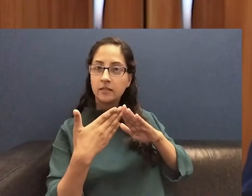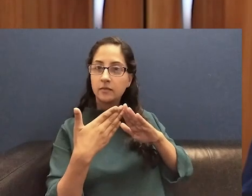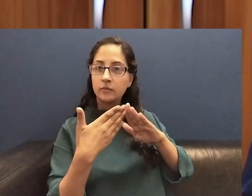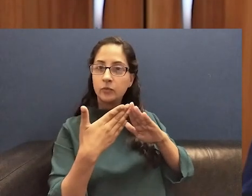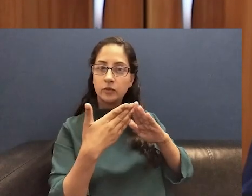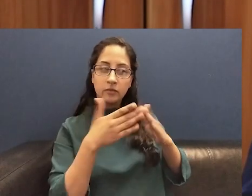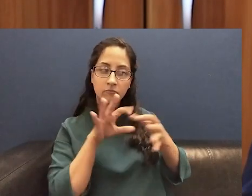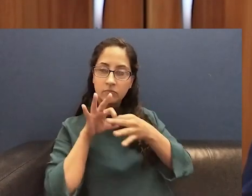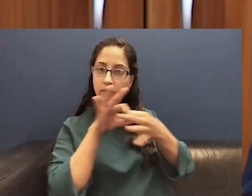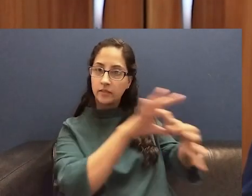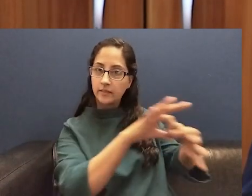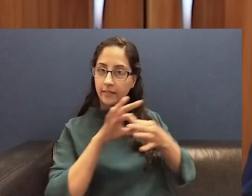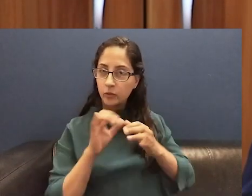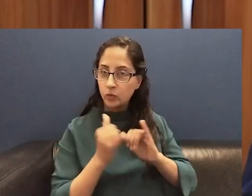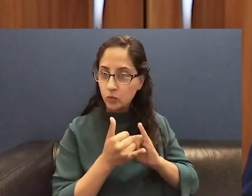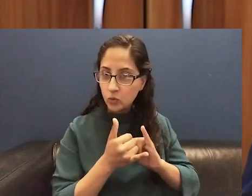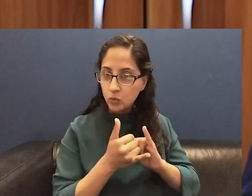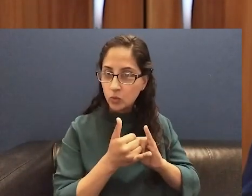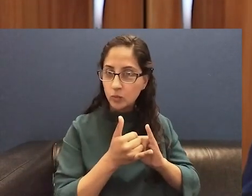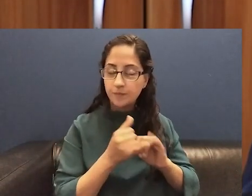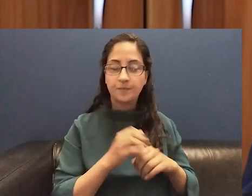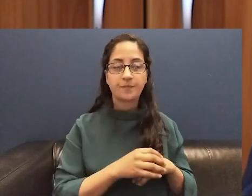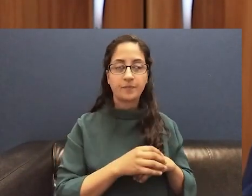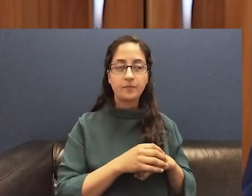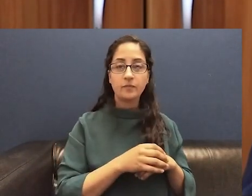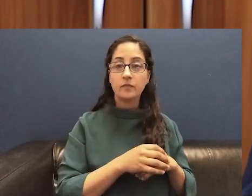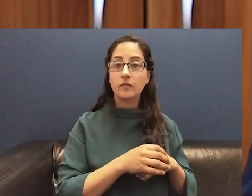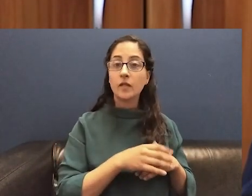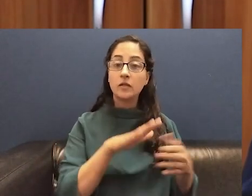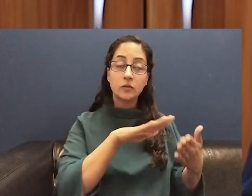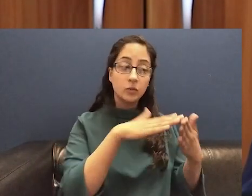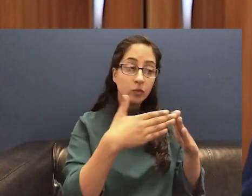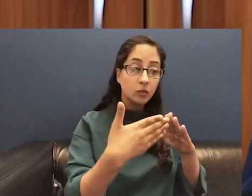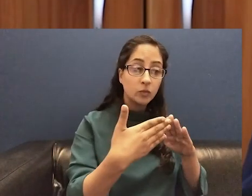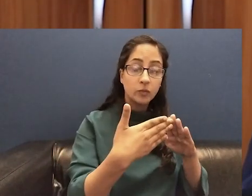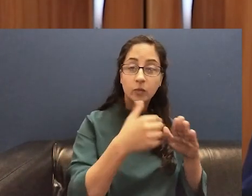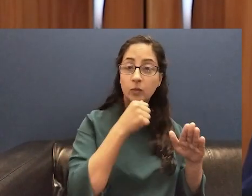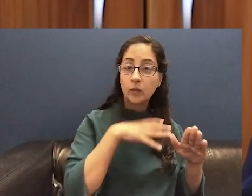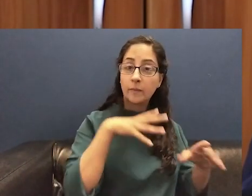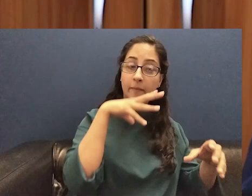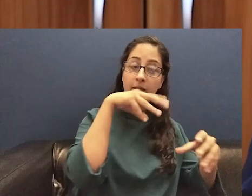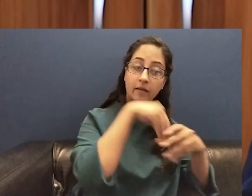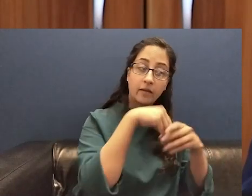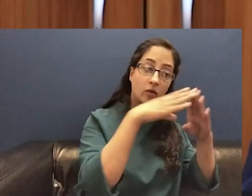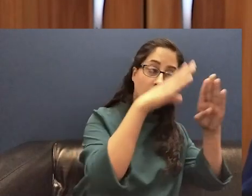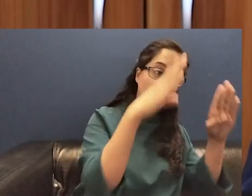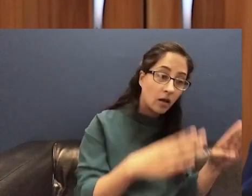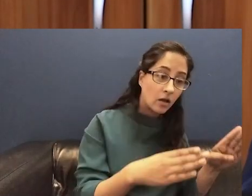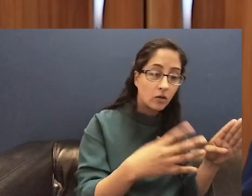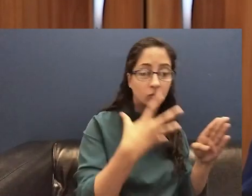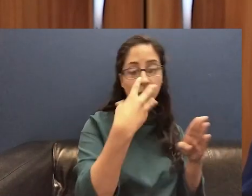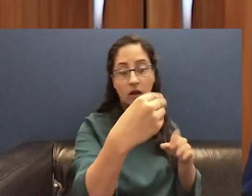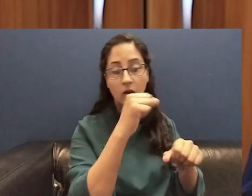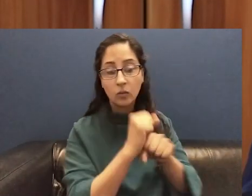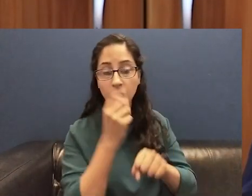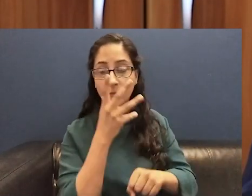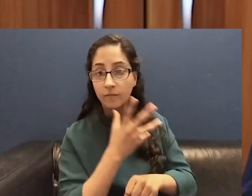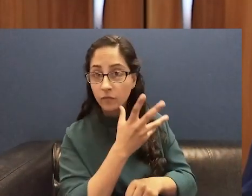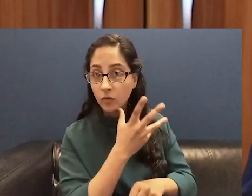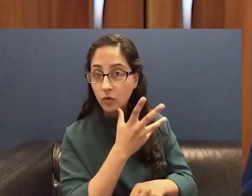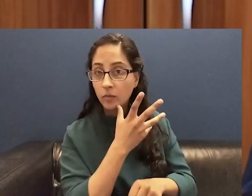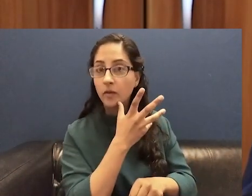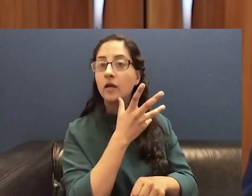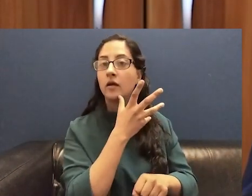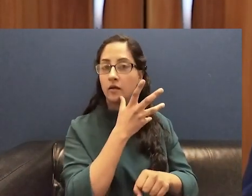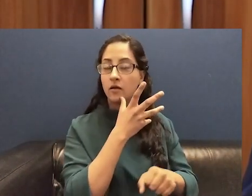always believe that there is a local solution, and particularly if we continue to engage